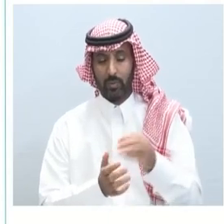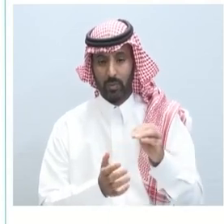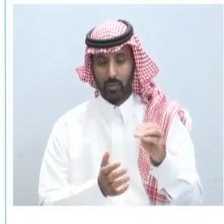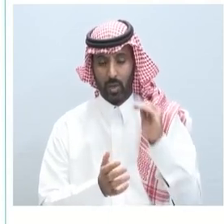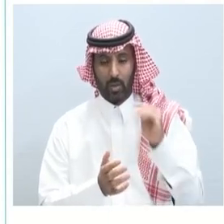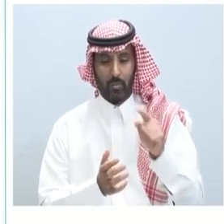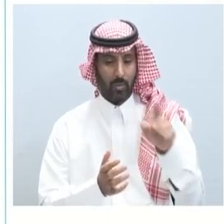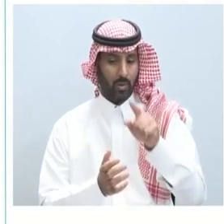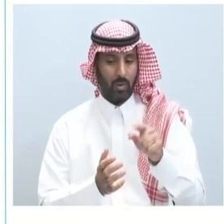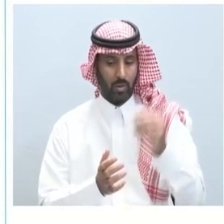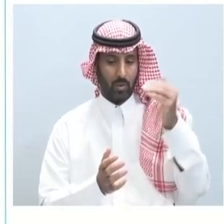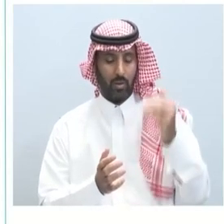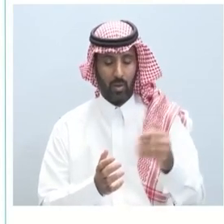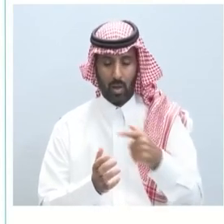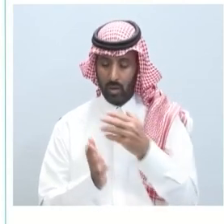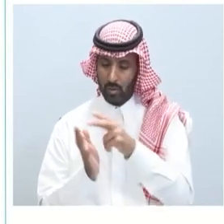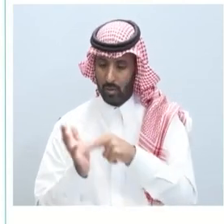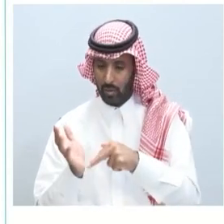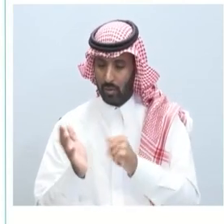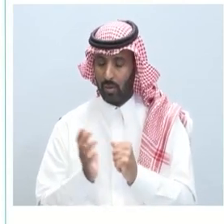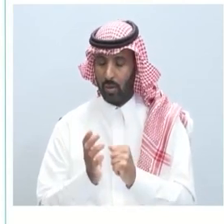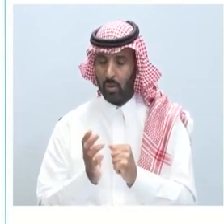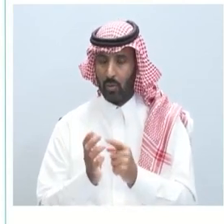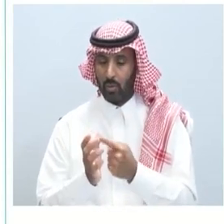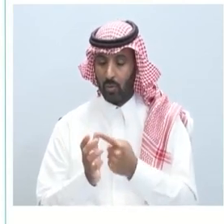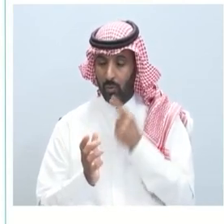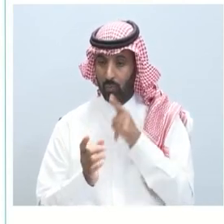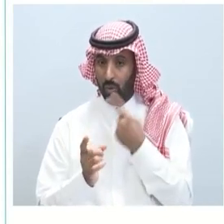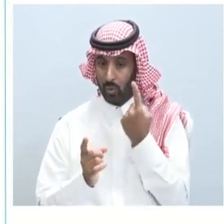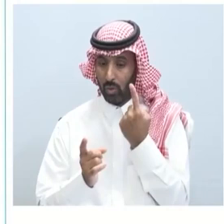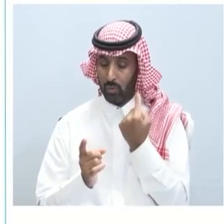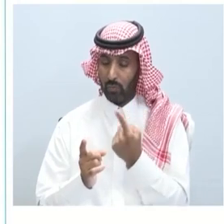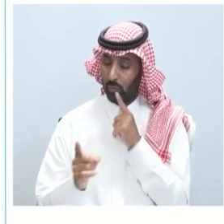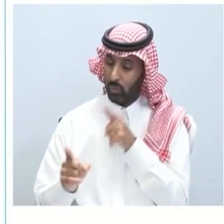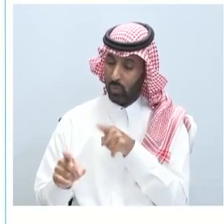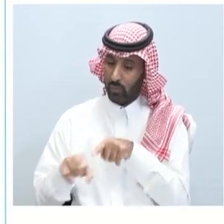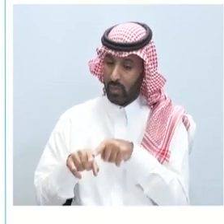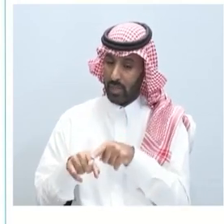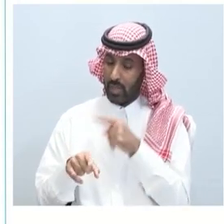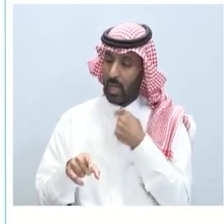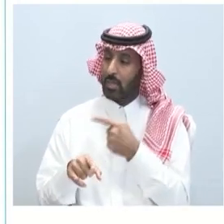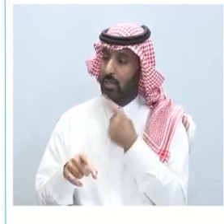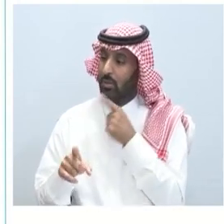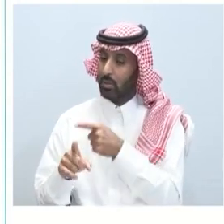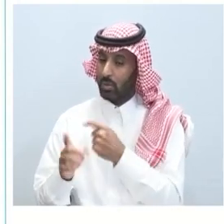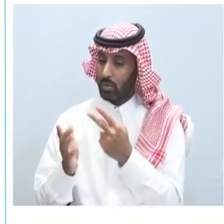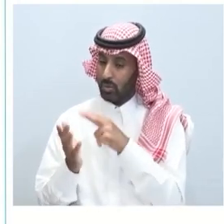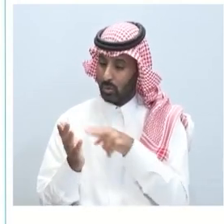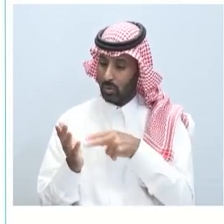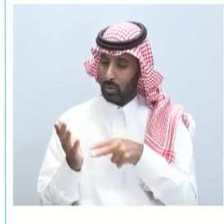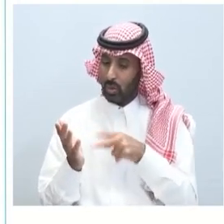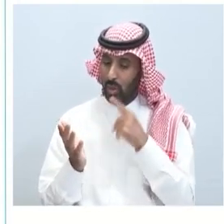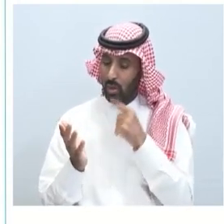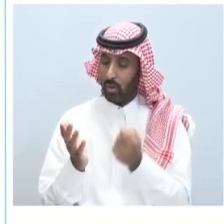questions about the text. One of your friends asked you to do a report, to read a report